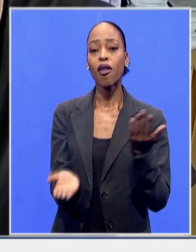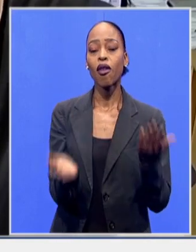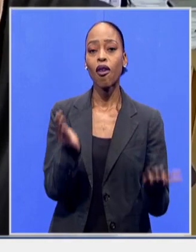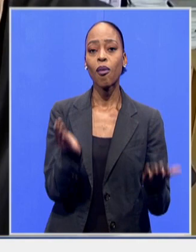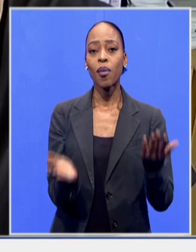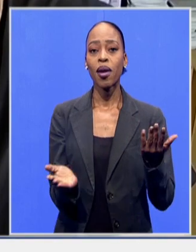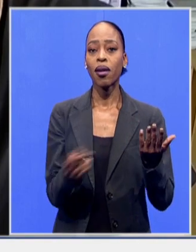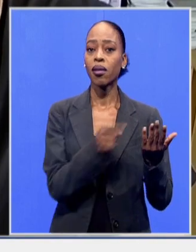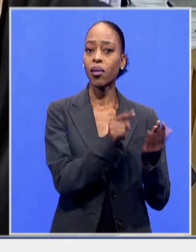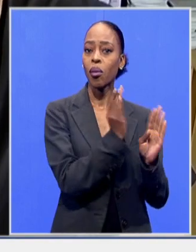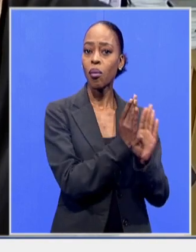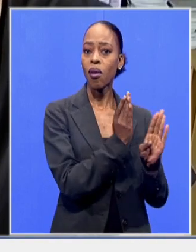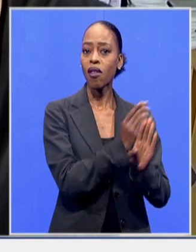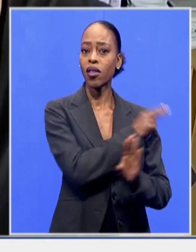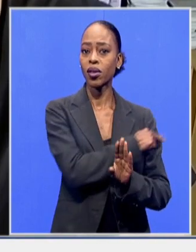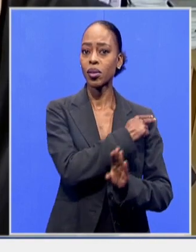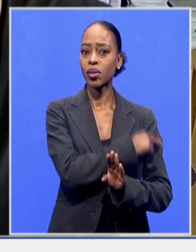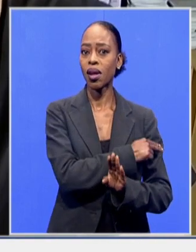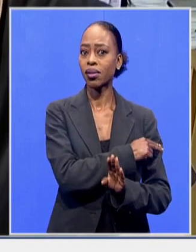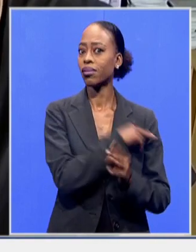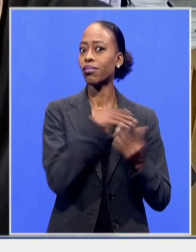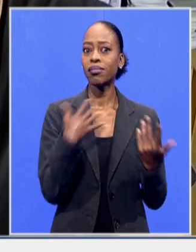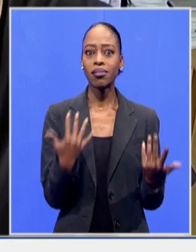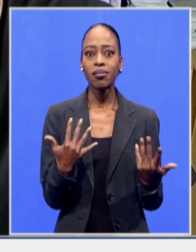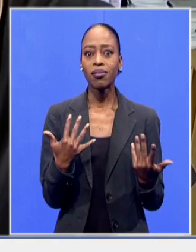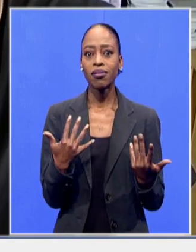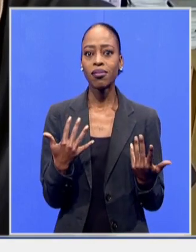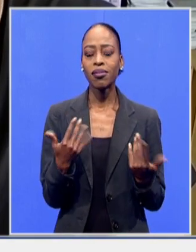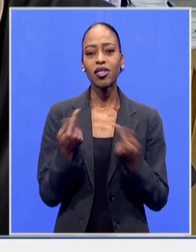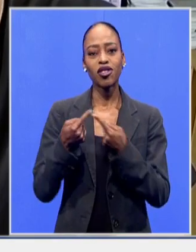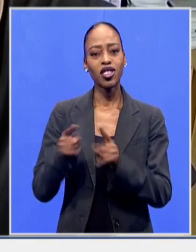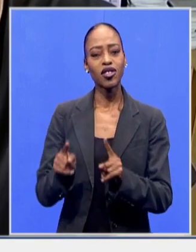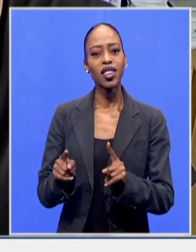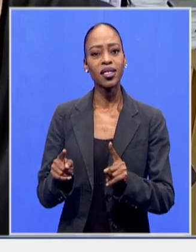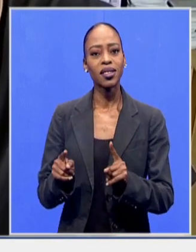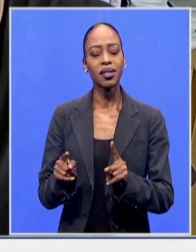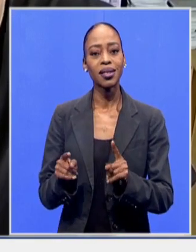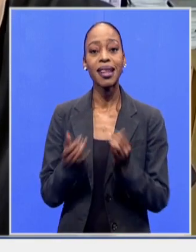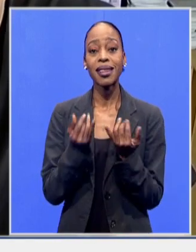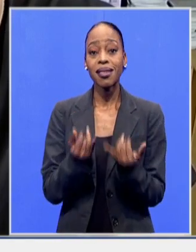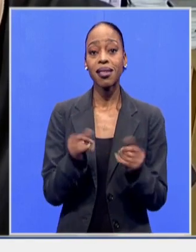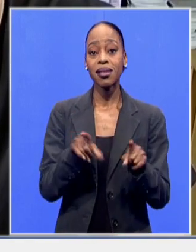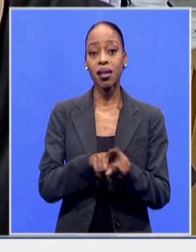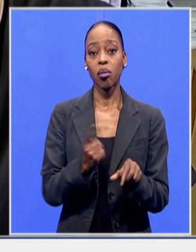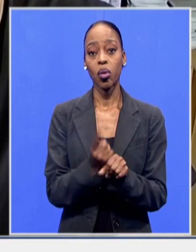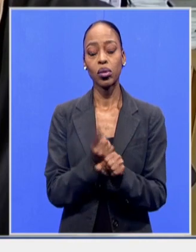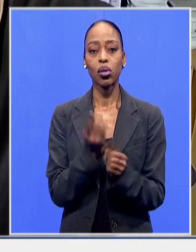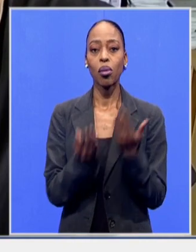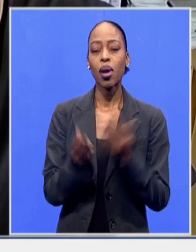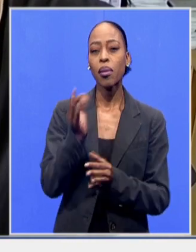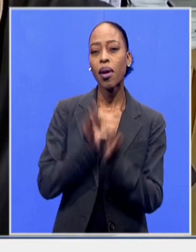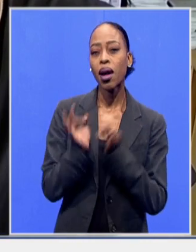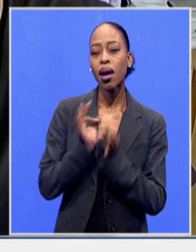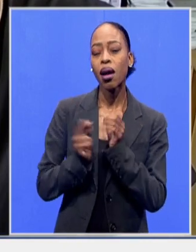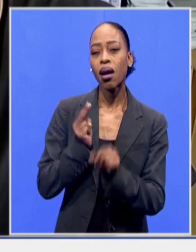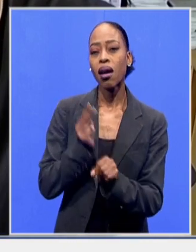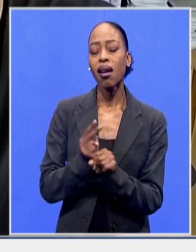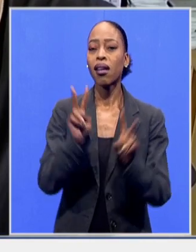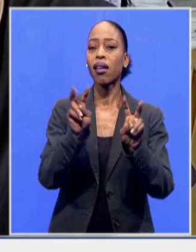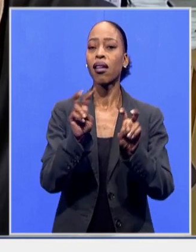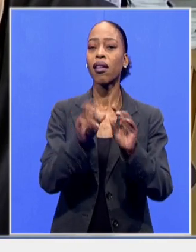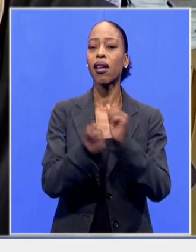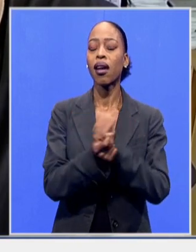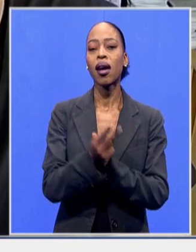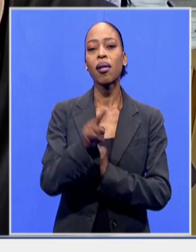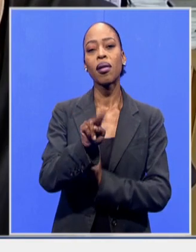they compare to private health facilities, just how stark that difference is. And maybe you can even touch on what we've seen even come out of that